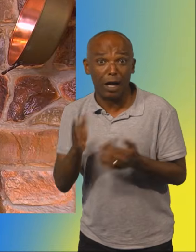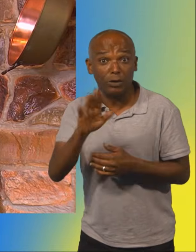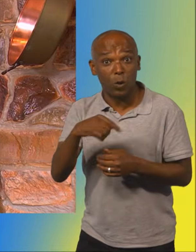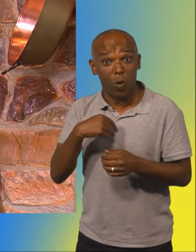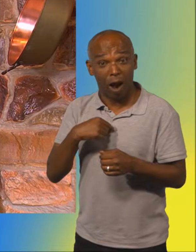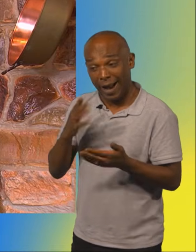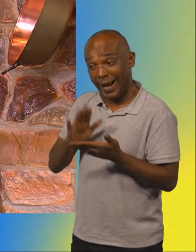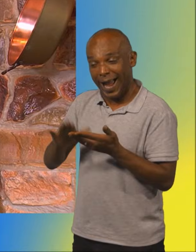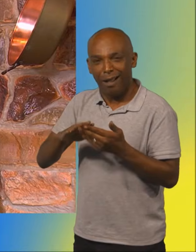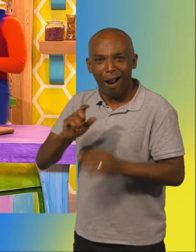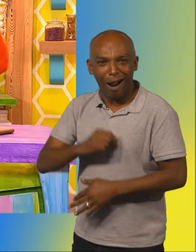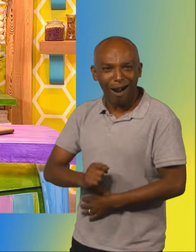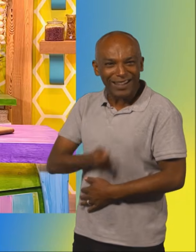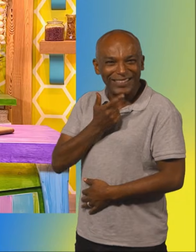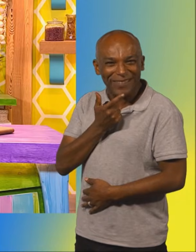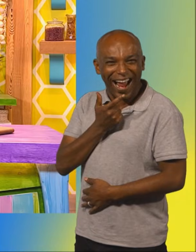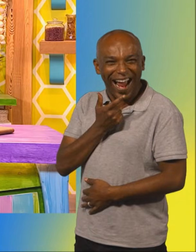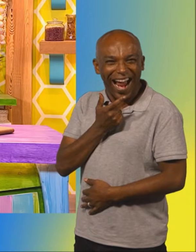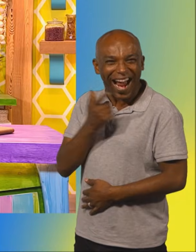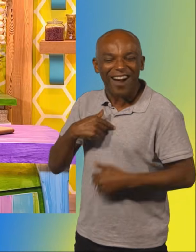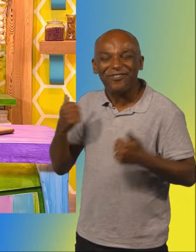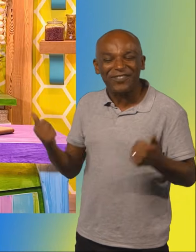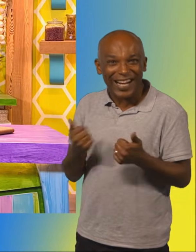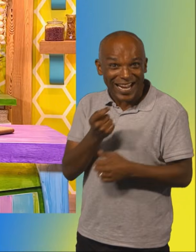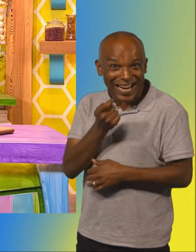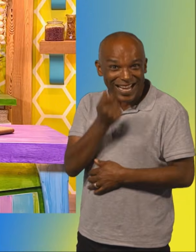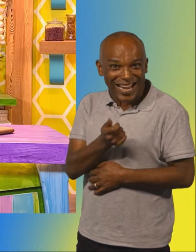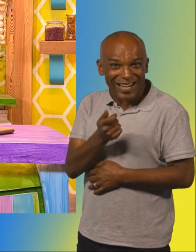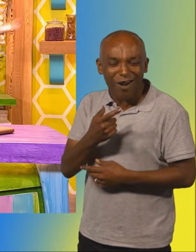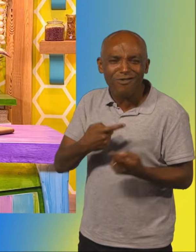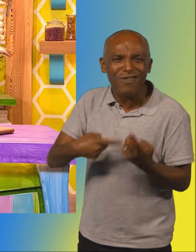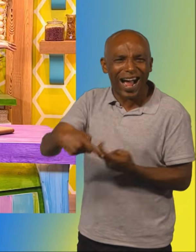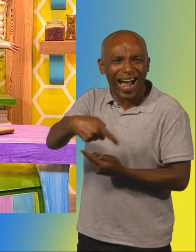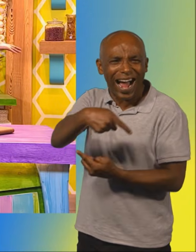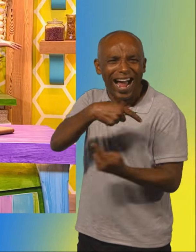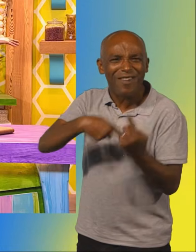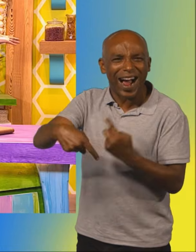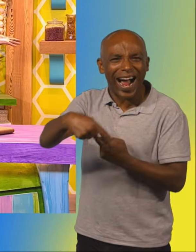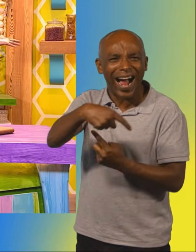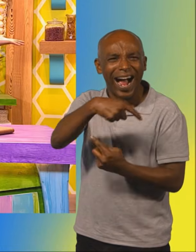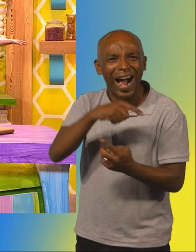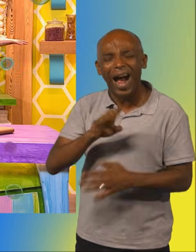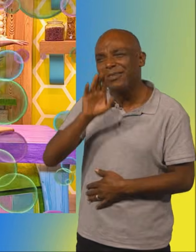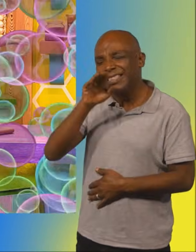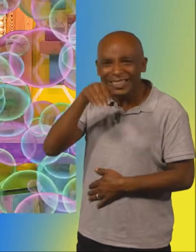around, Up and down. we've got the cleanest cafe in town.